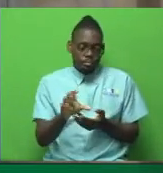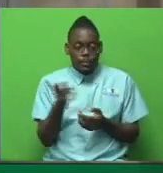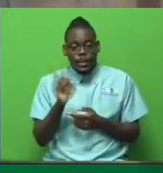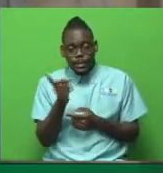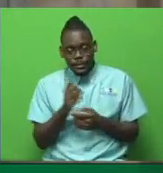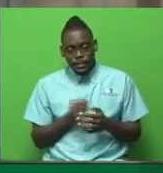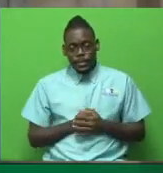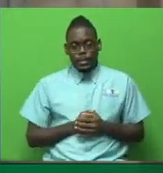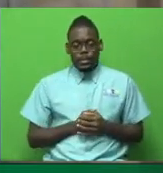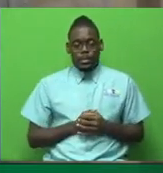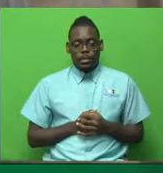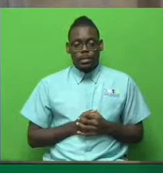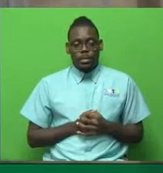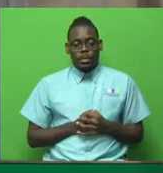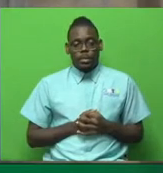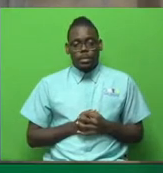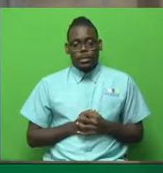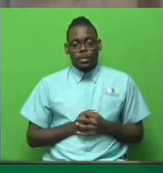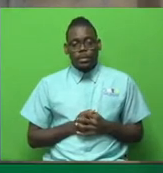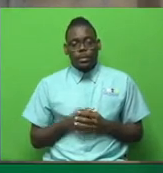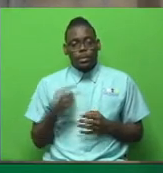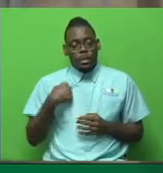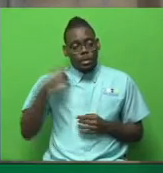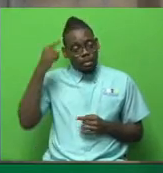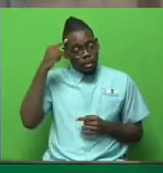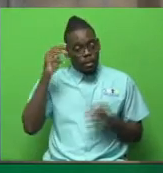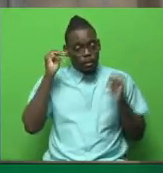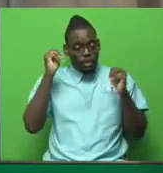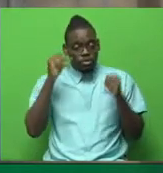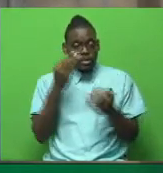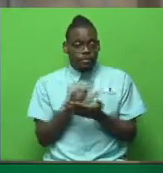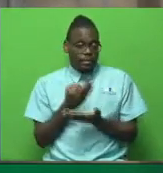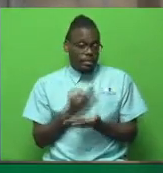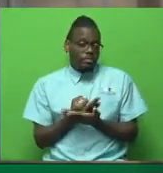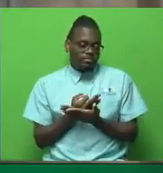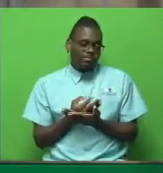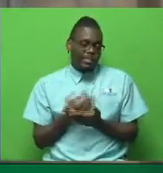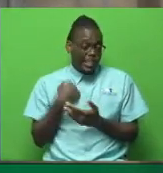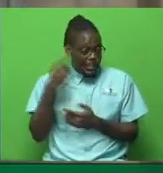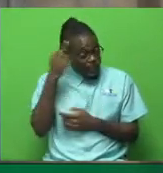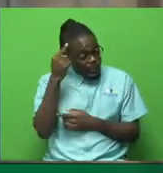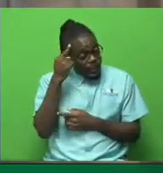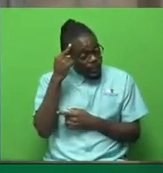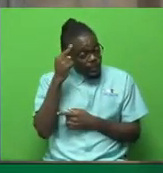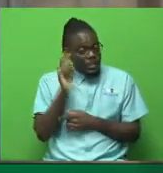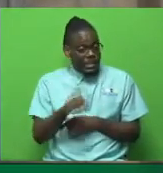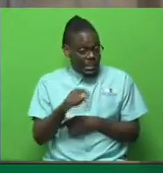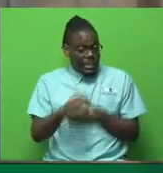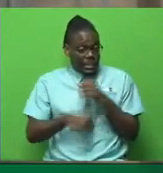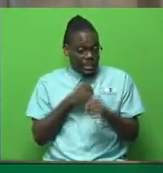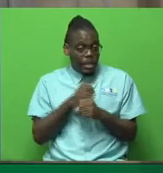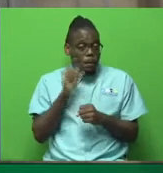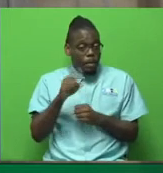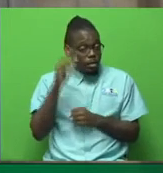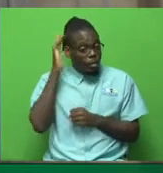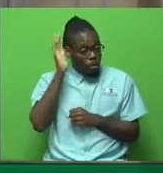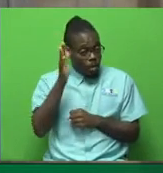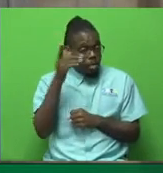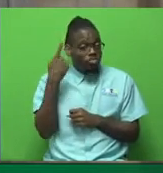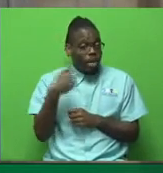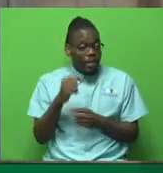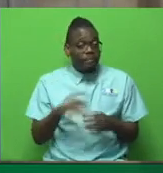I expected the Minister of Finance during this bumper fiscal year to find a way in his heart